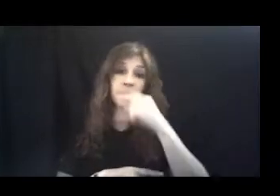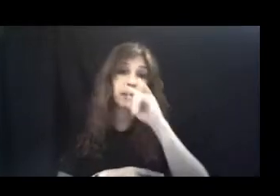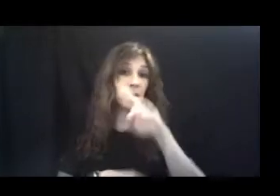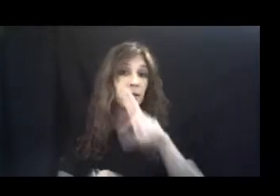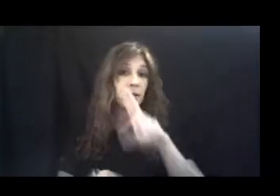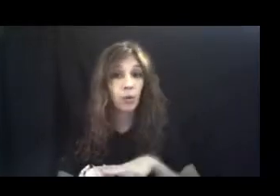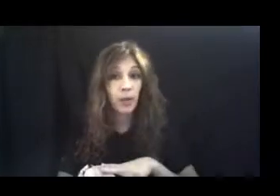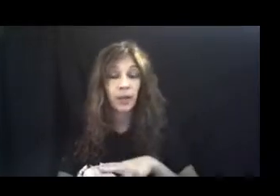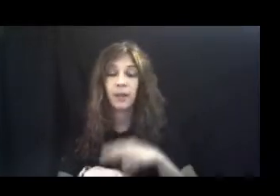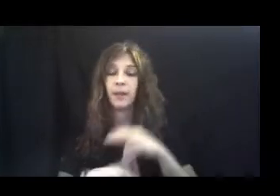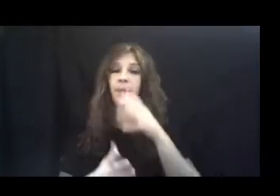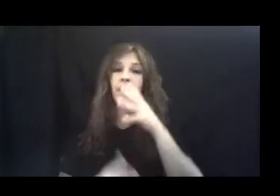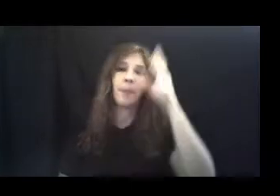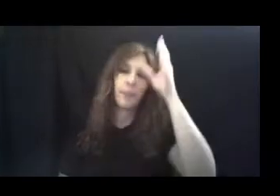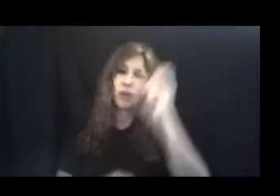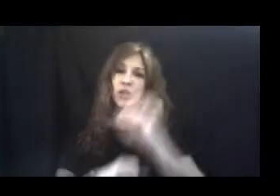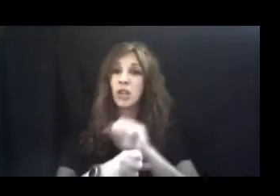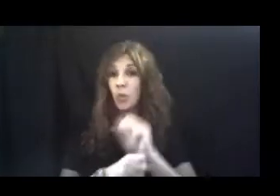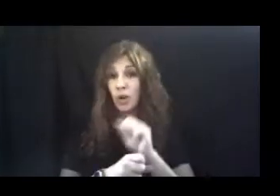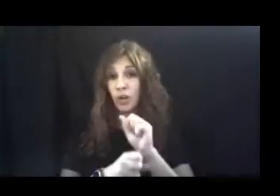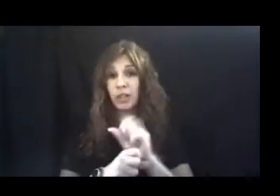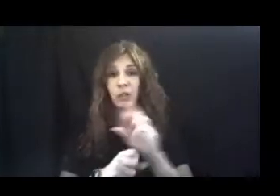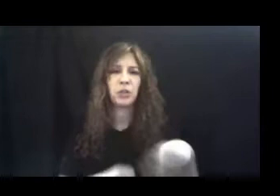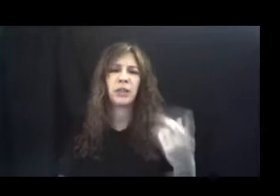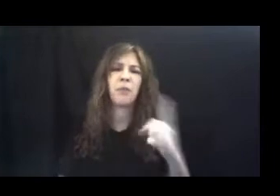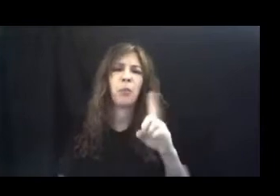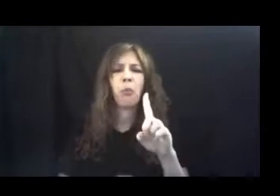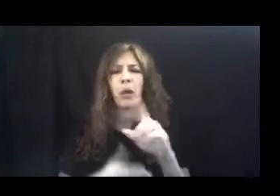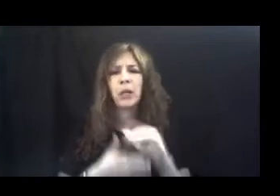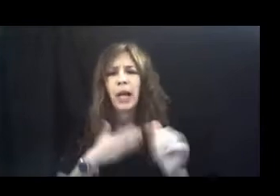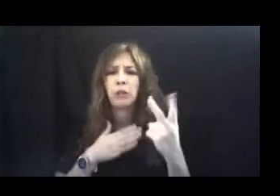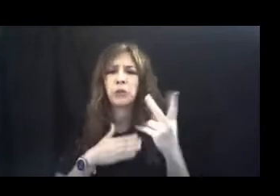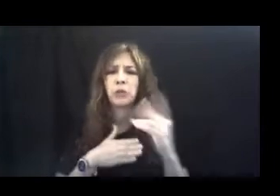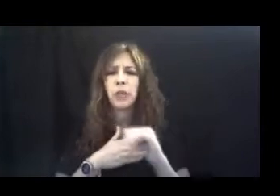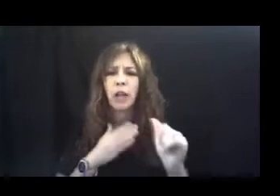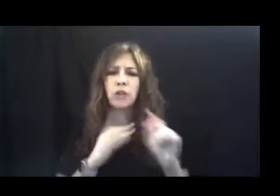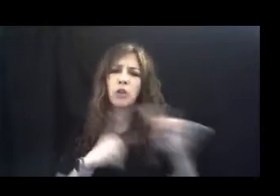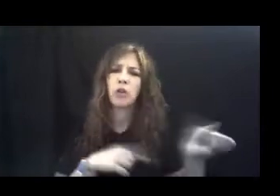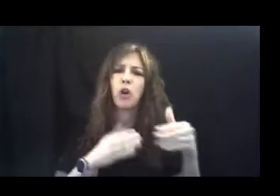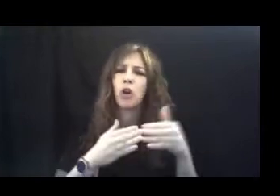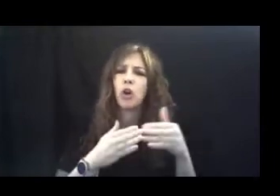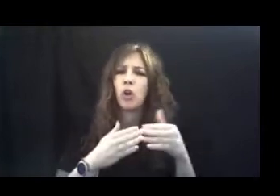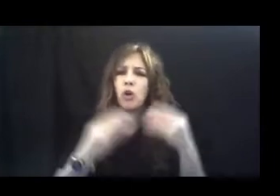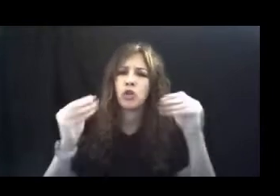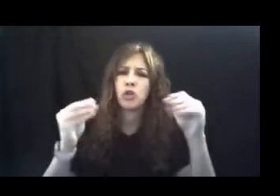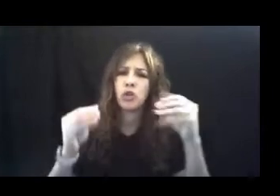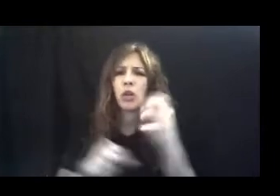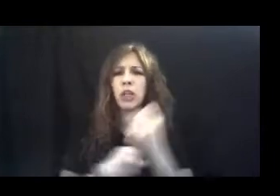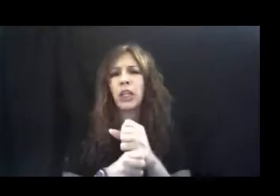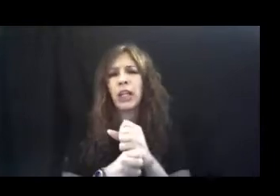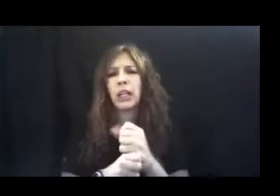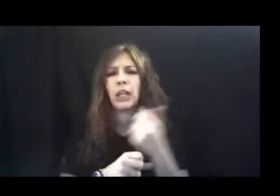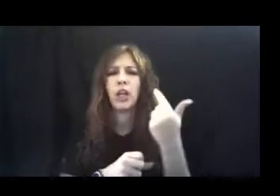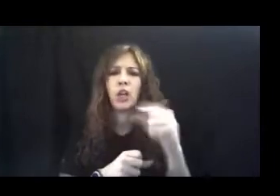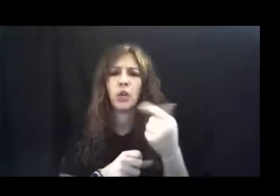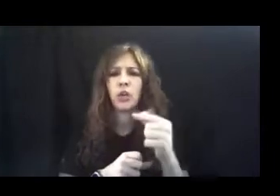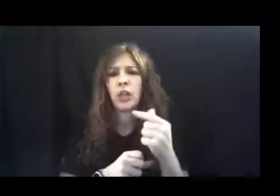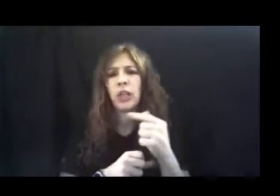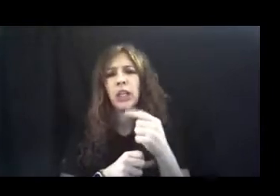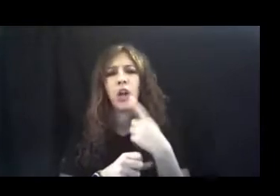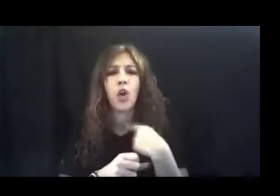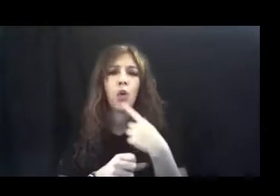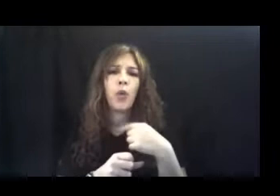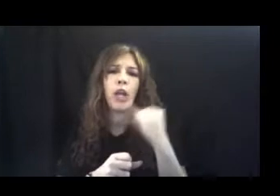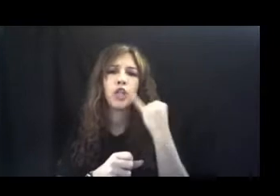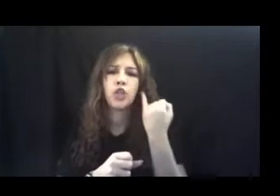if the parents are working, they'll give them $1 or $2, and they'll go in the corner store and they get a green or a red juice and a bag